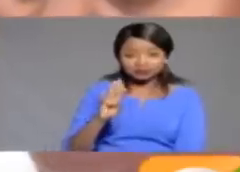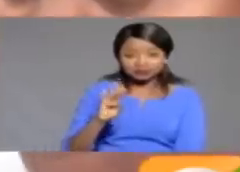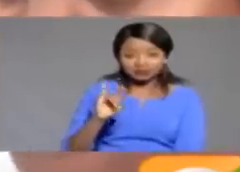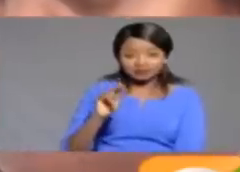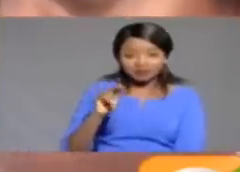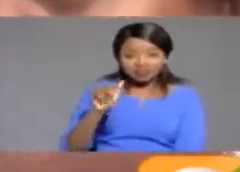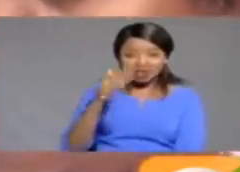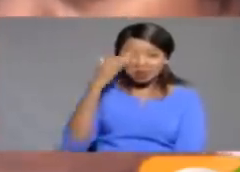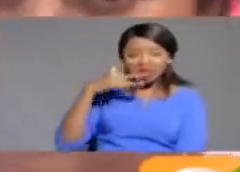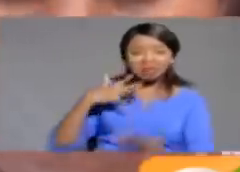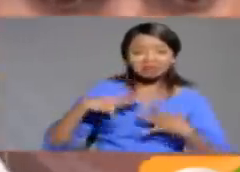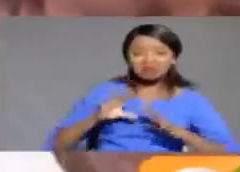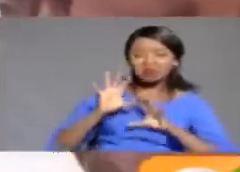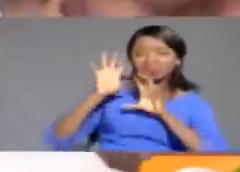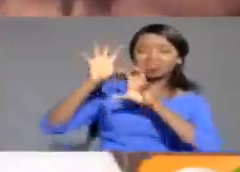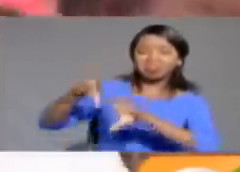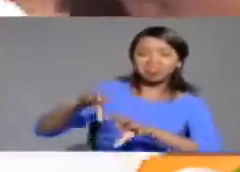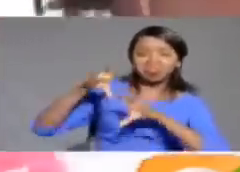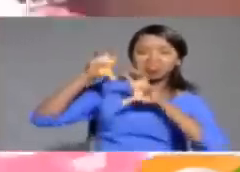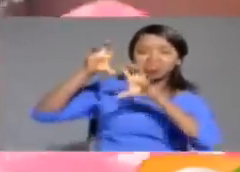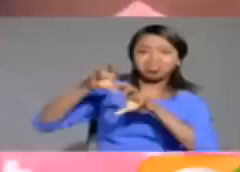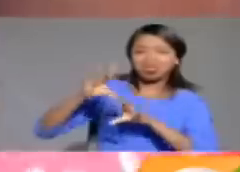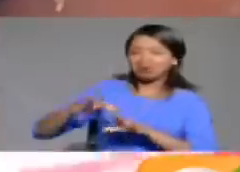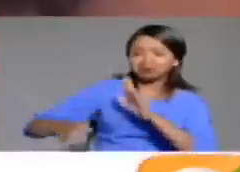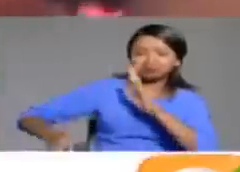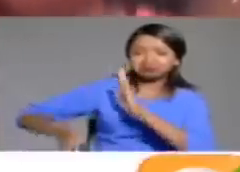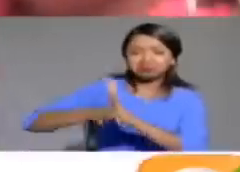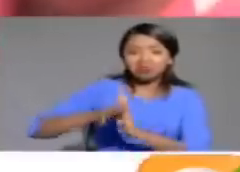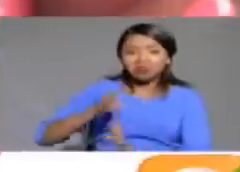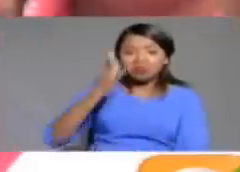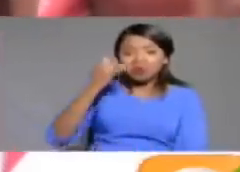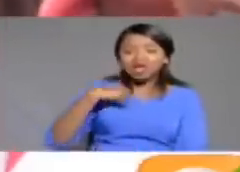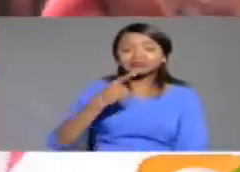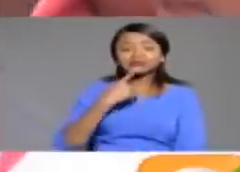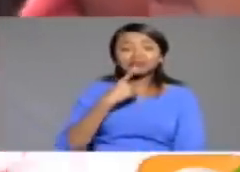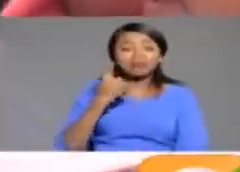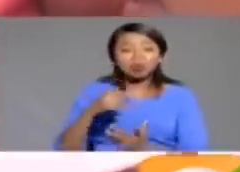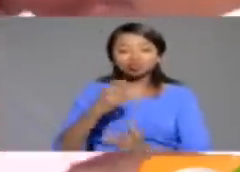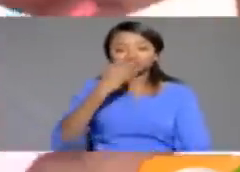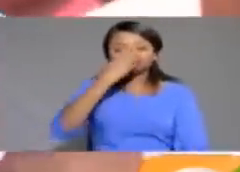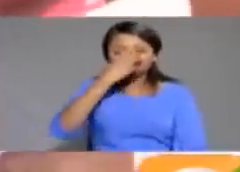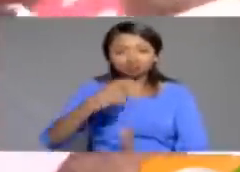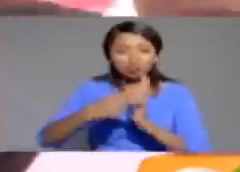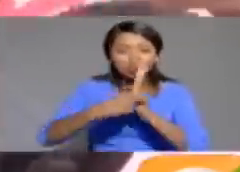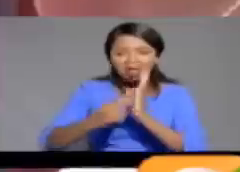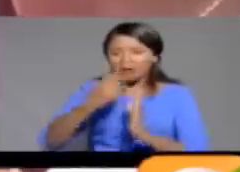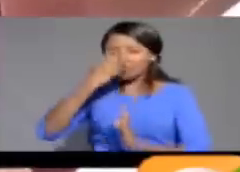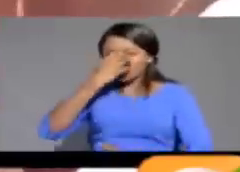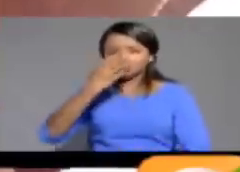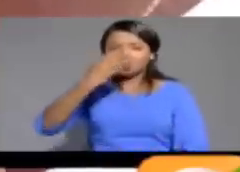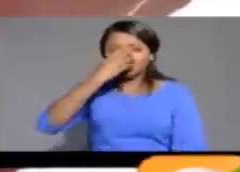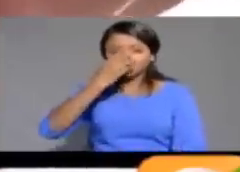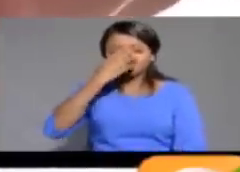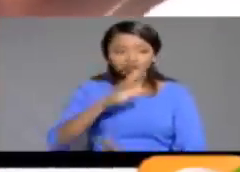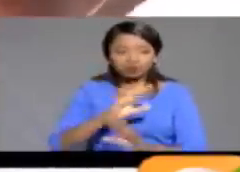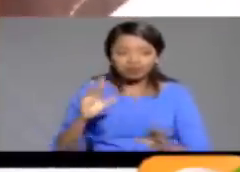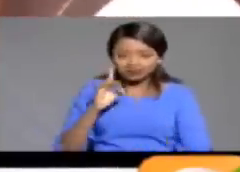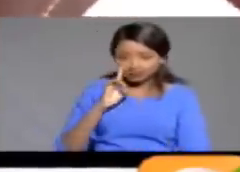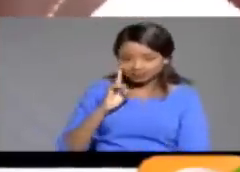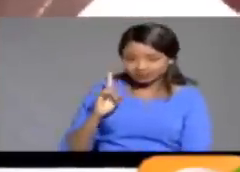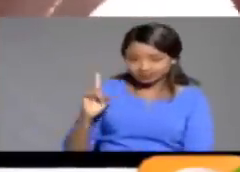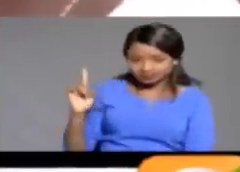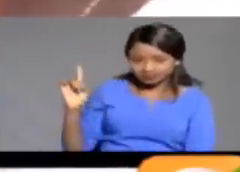was booed, with a section of the crowd heckling her as they kept chanting Ruto's name, reducing her to tears.